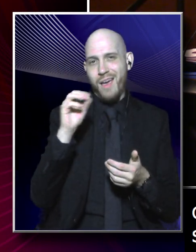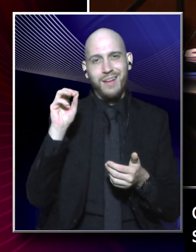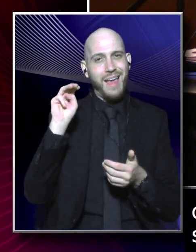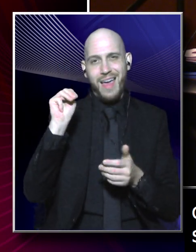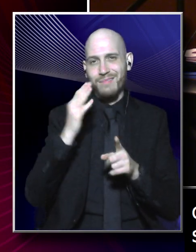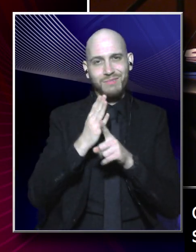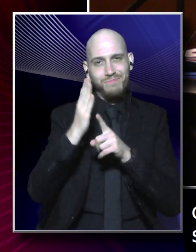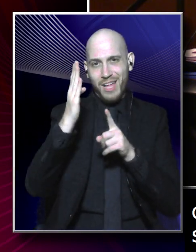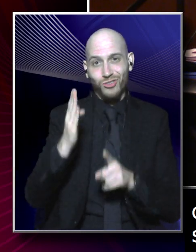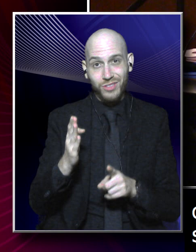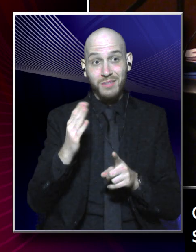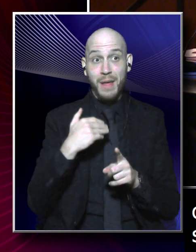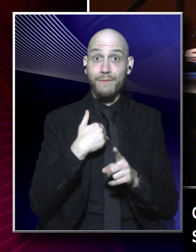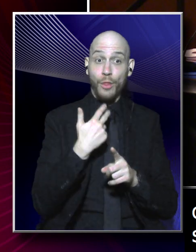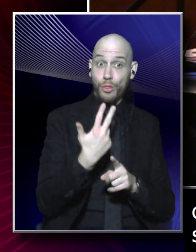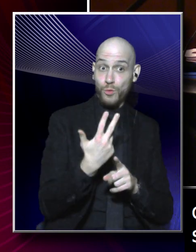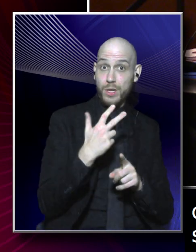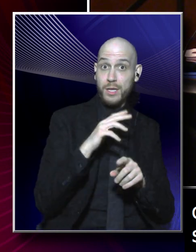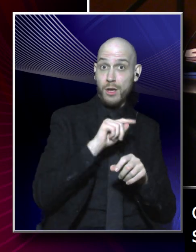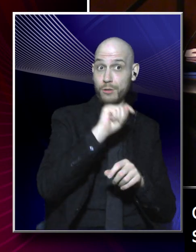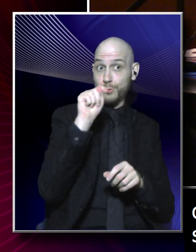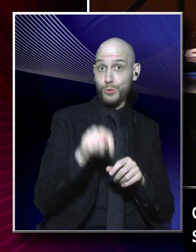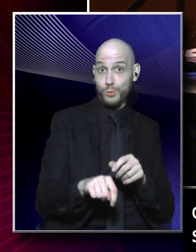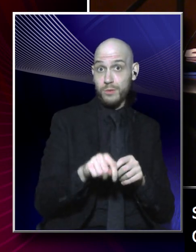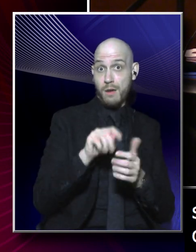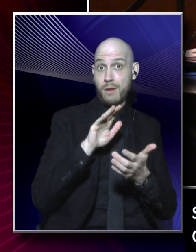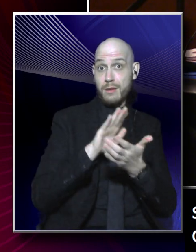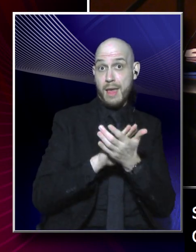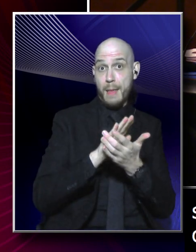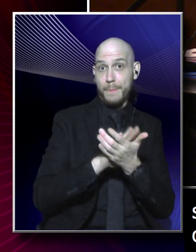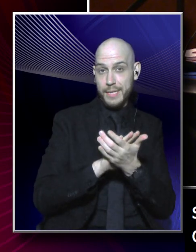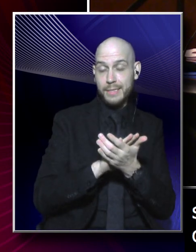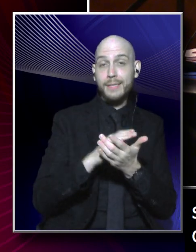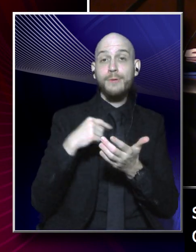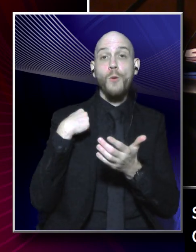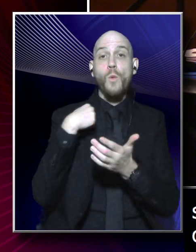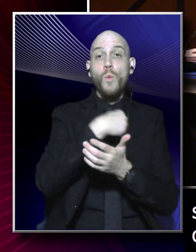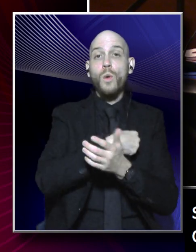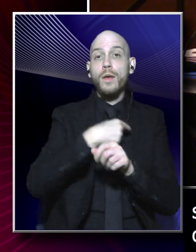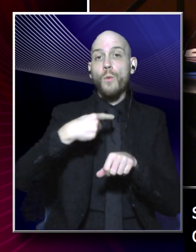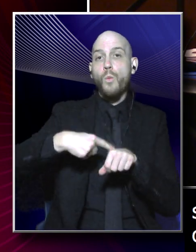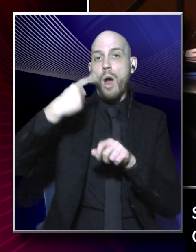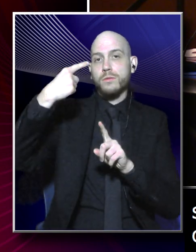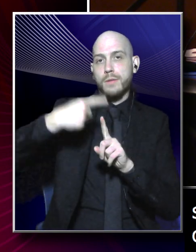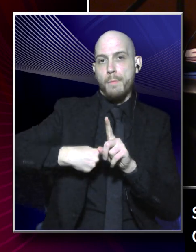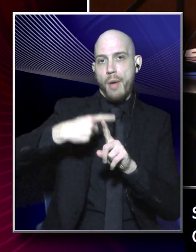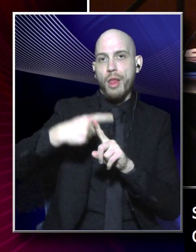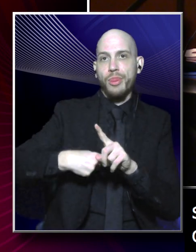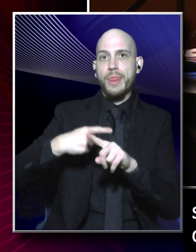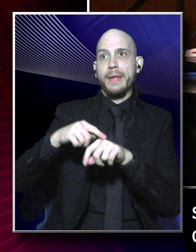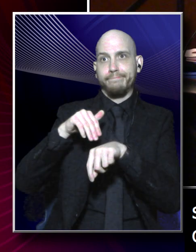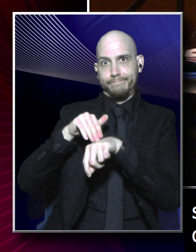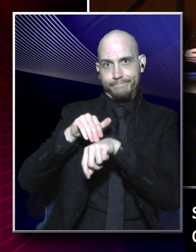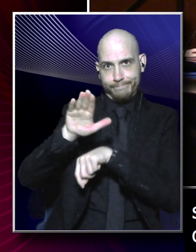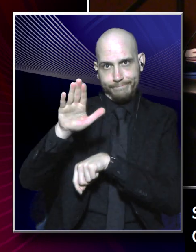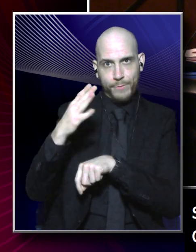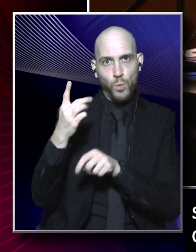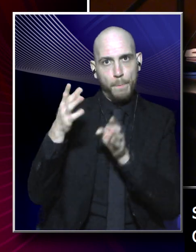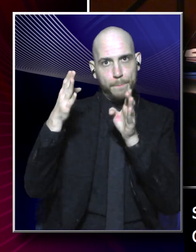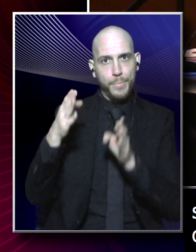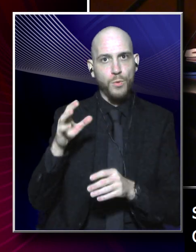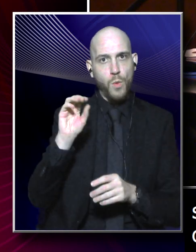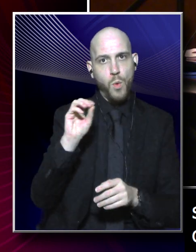sent to go to the northeast quadrant. I think they go once a month to serve those students